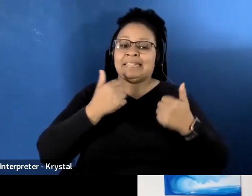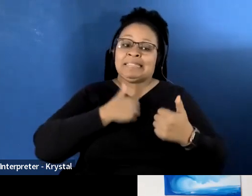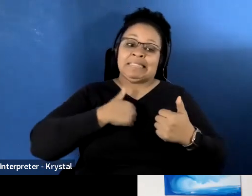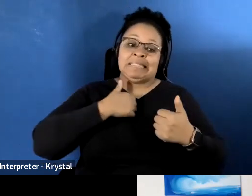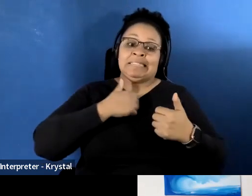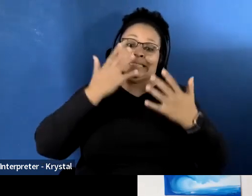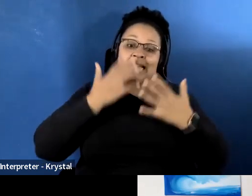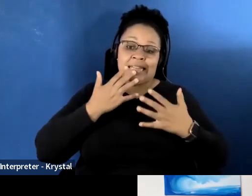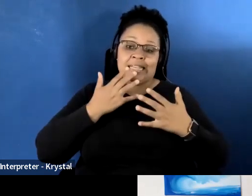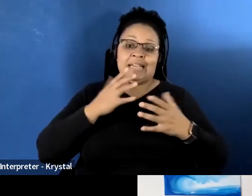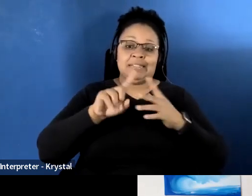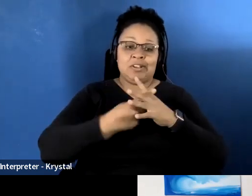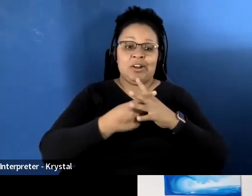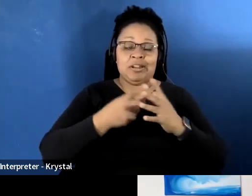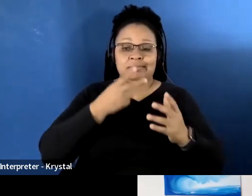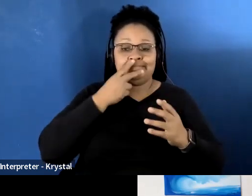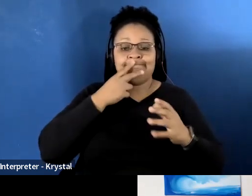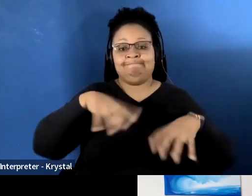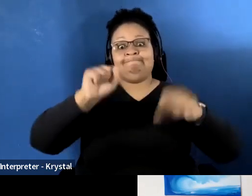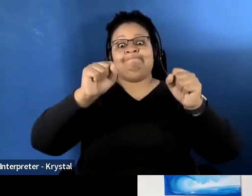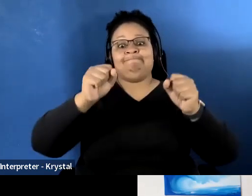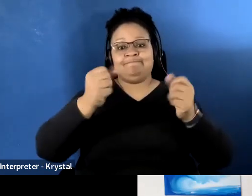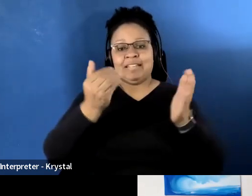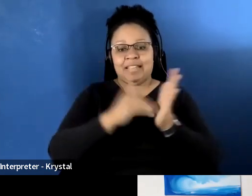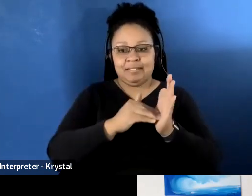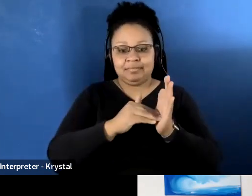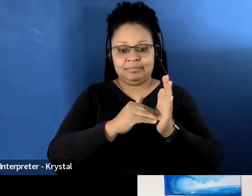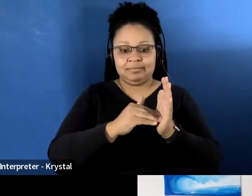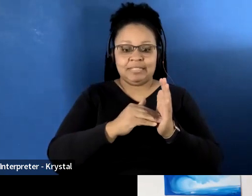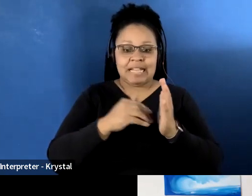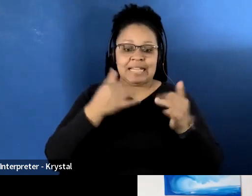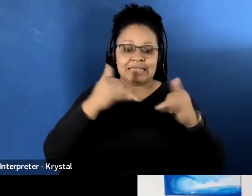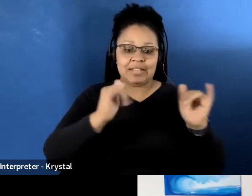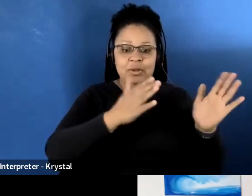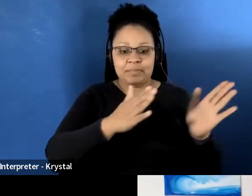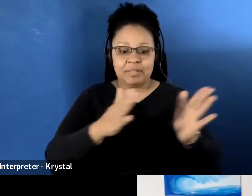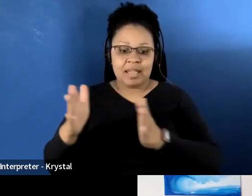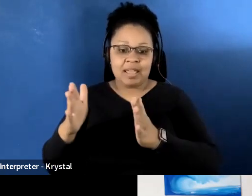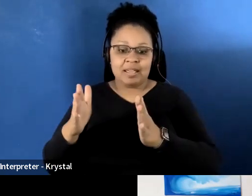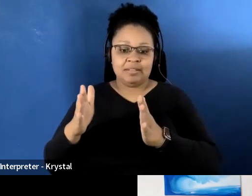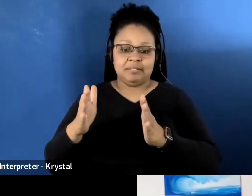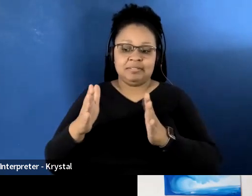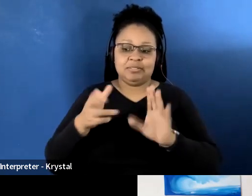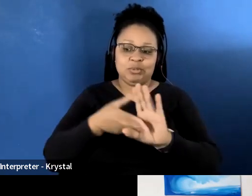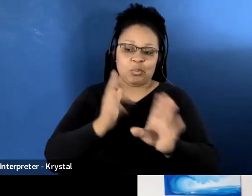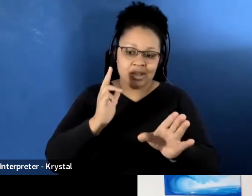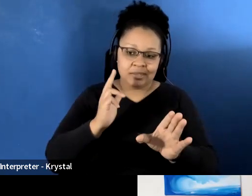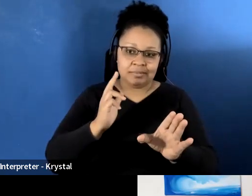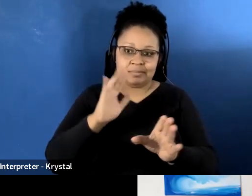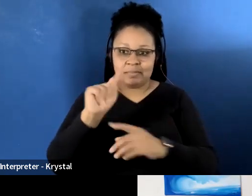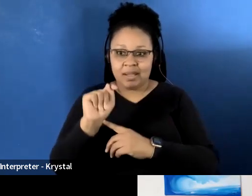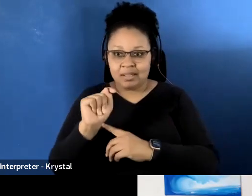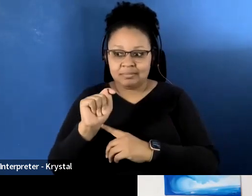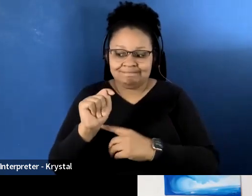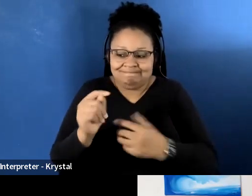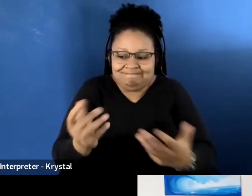up. And so I still plan to quit. I'm not sure at